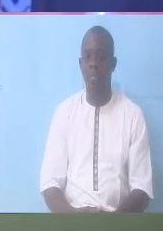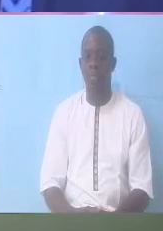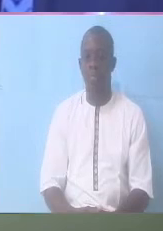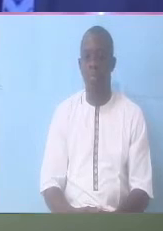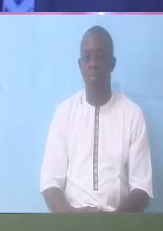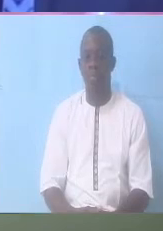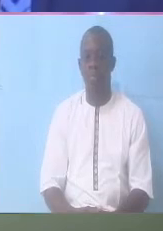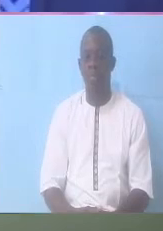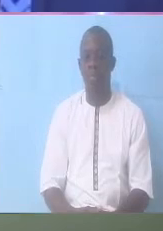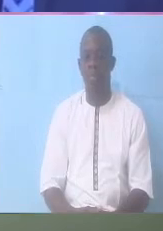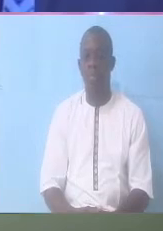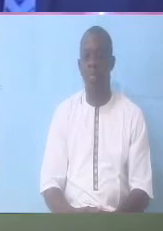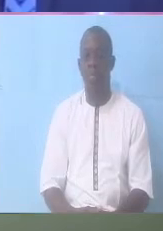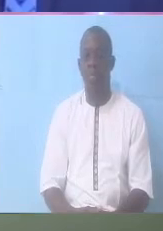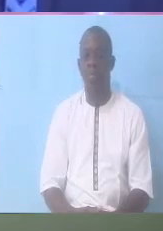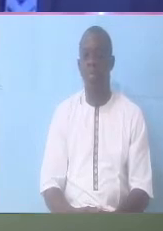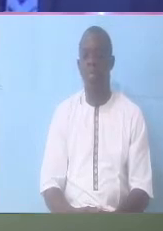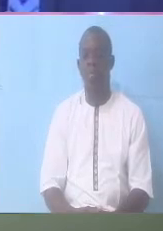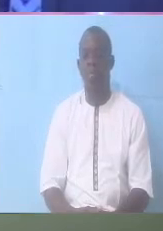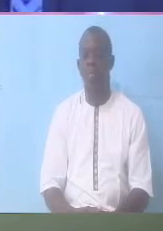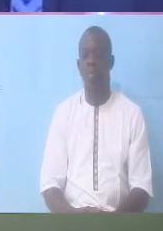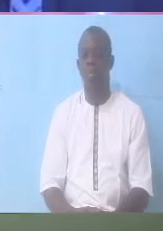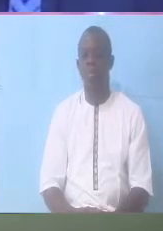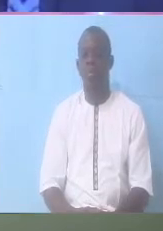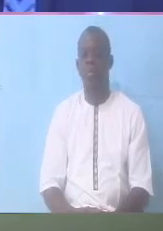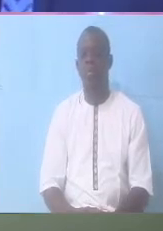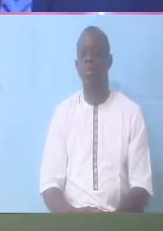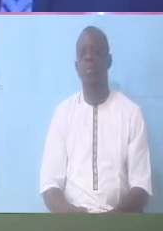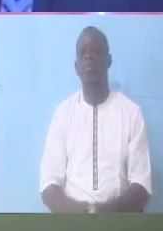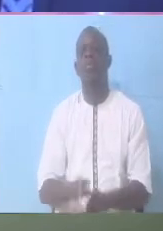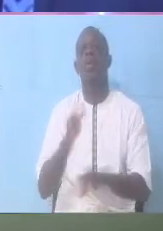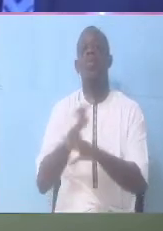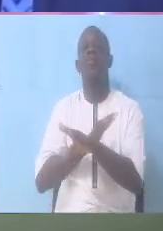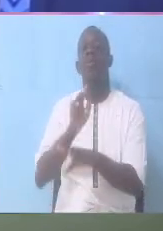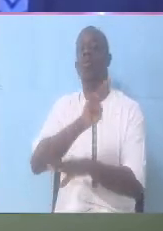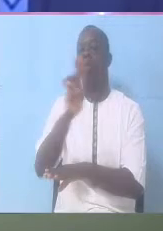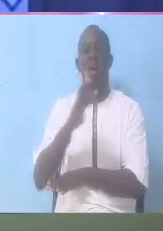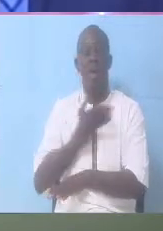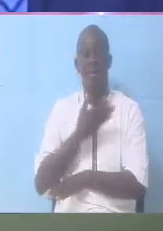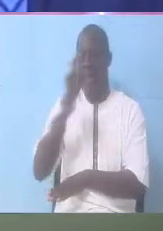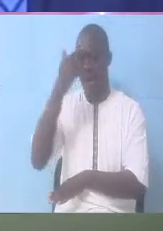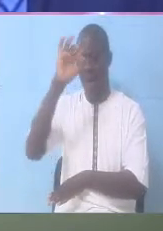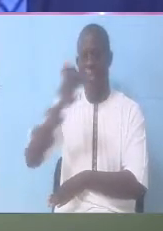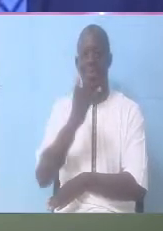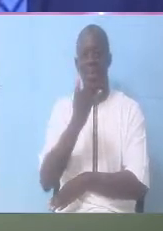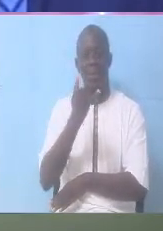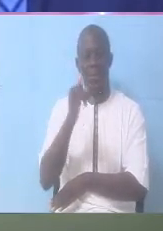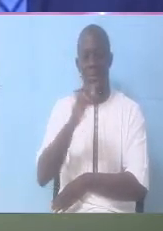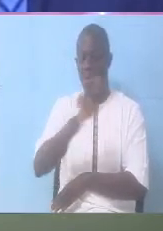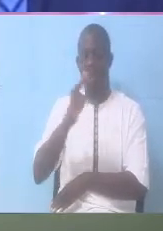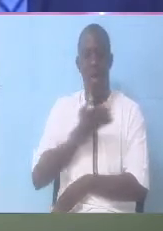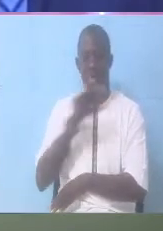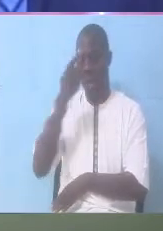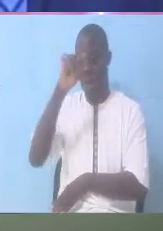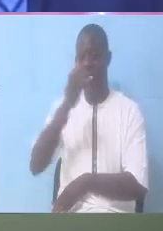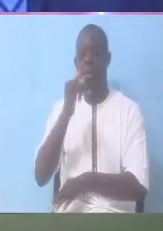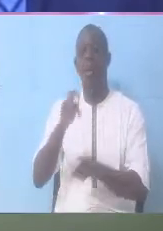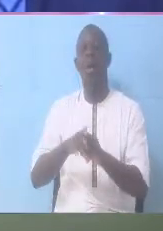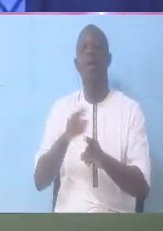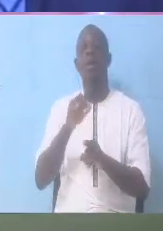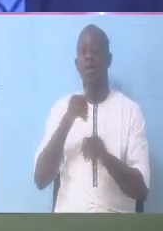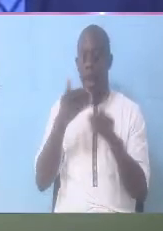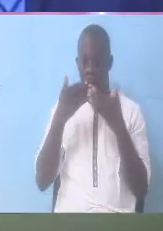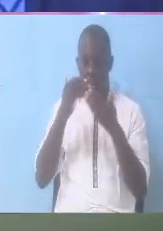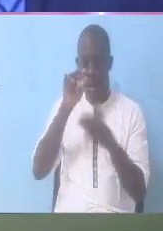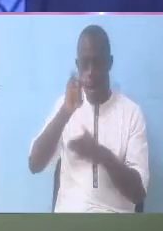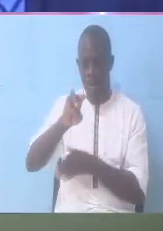had that he's advised Tumbul, let them stop beating people in town. Anyone they arrest, they start beating you from town. Before